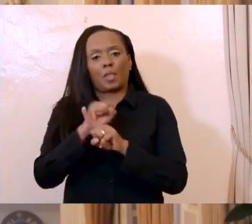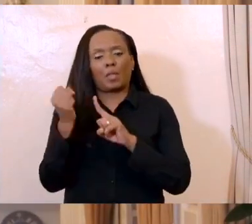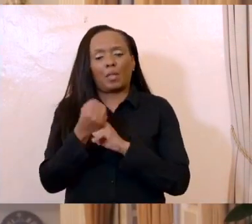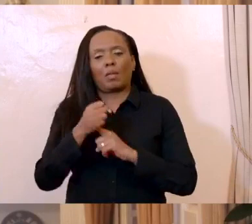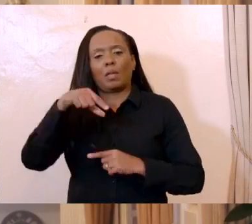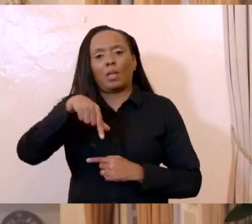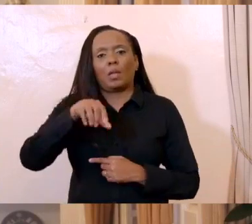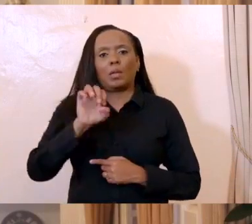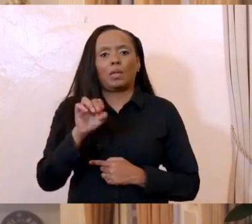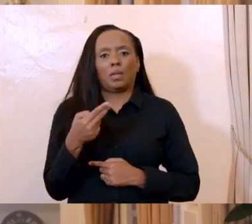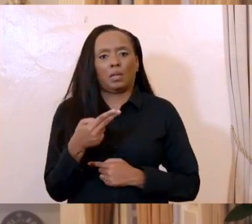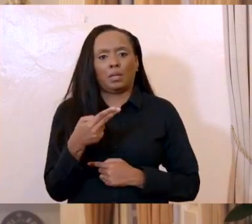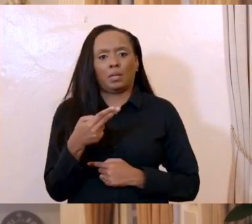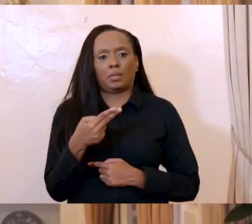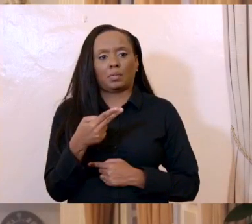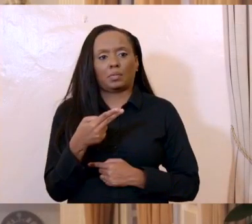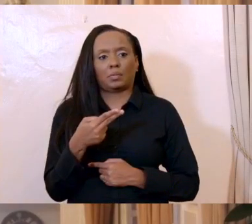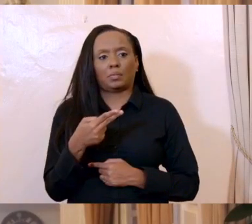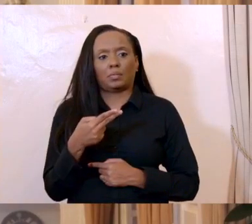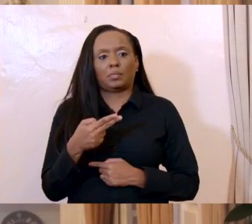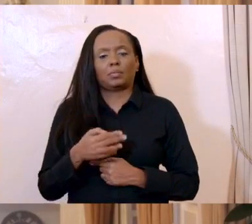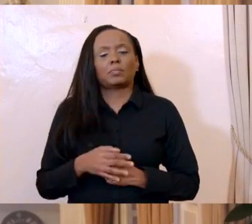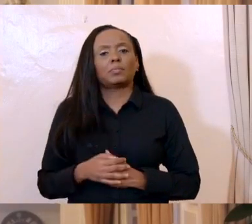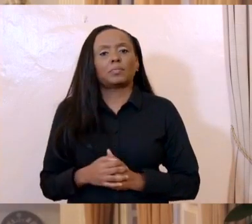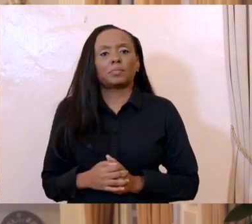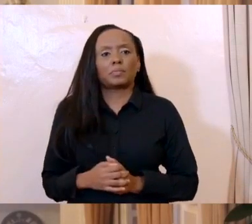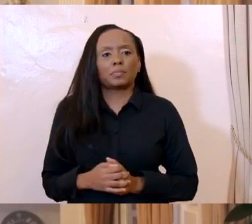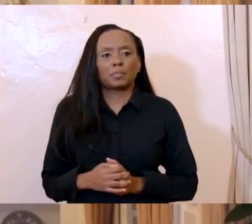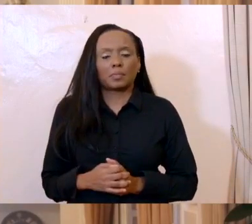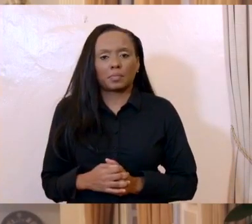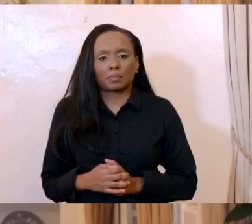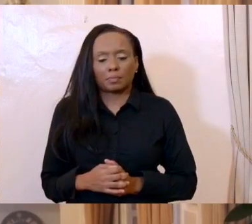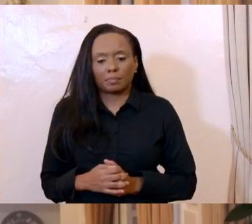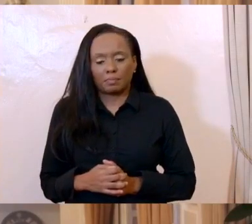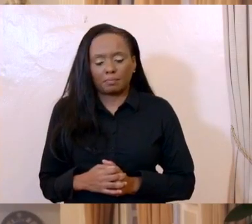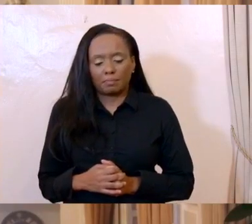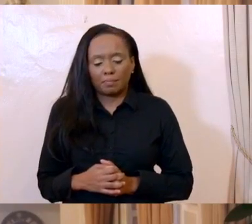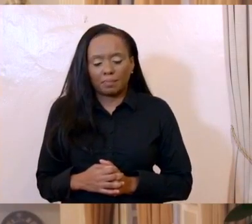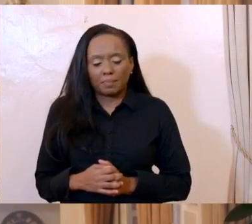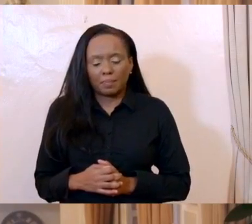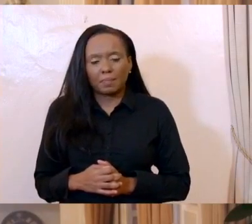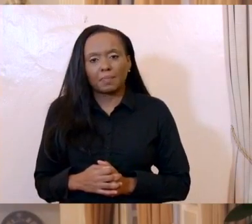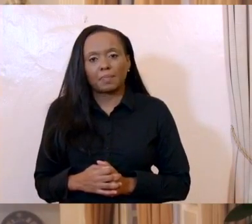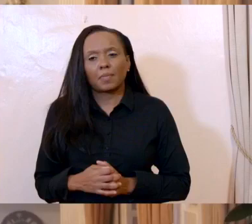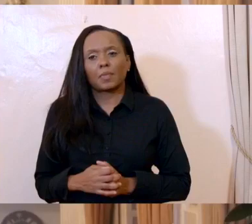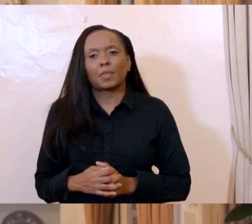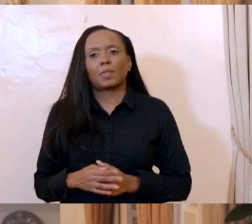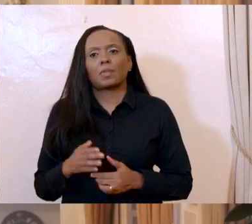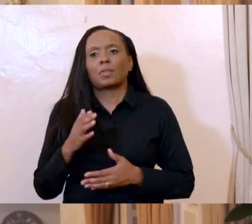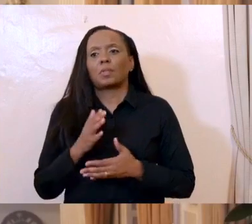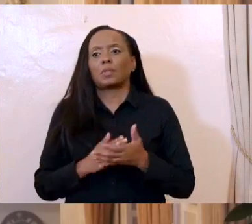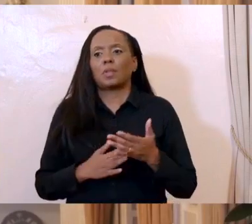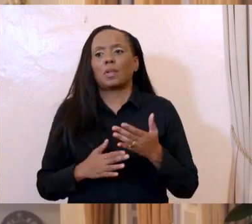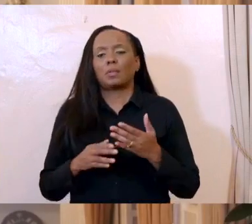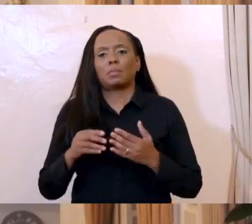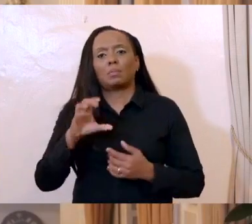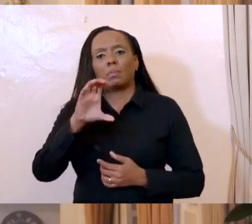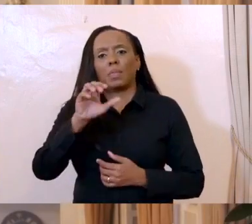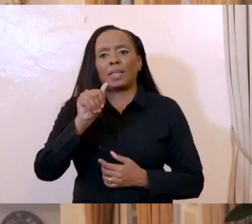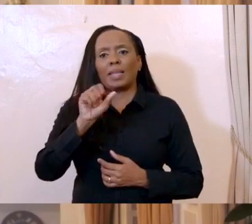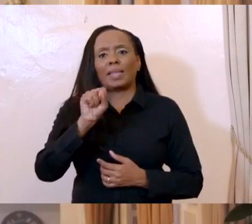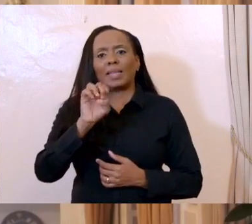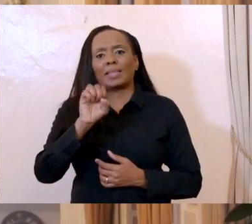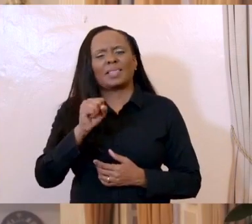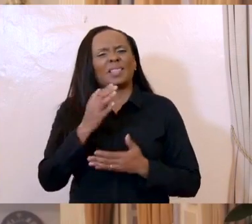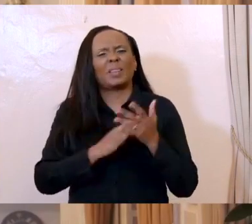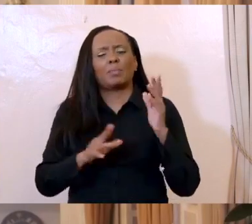Elizabeth Hospital is that there have been some sporadic cases of members of staff of